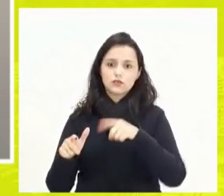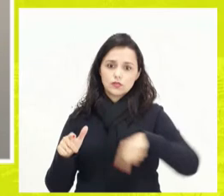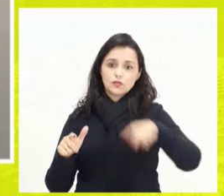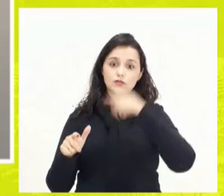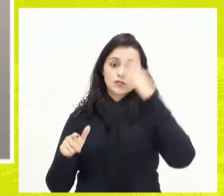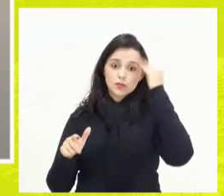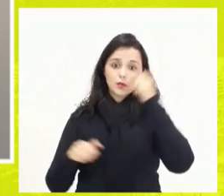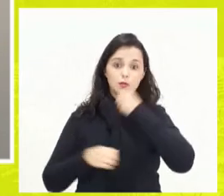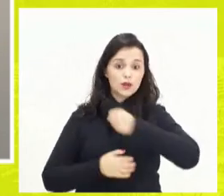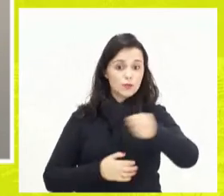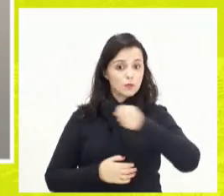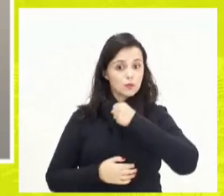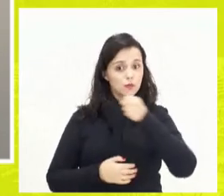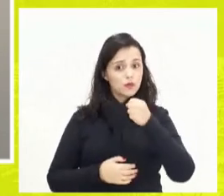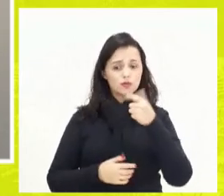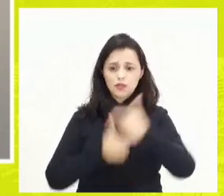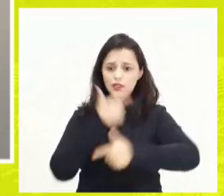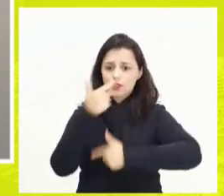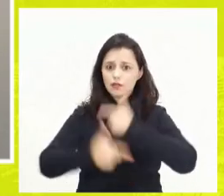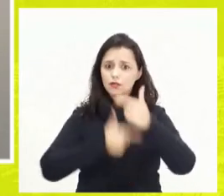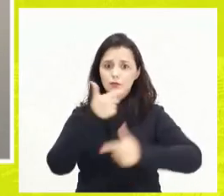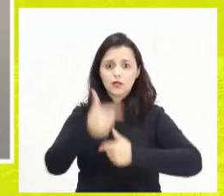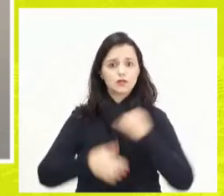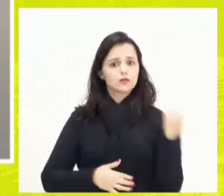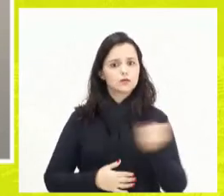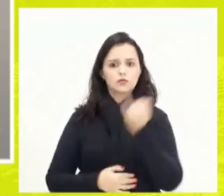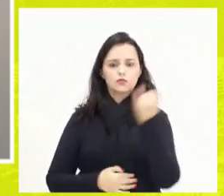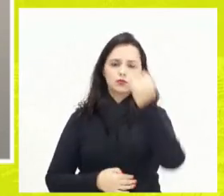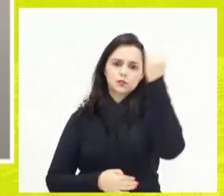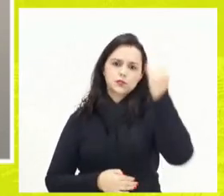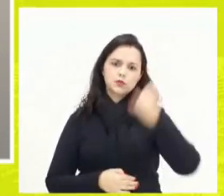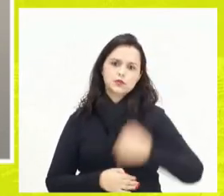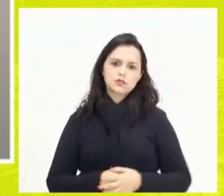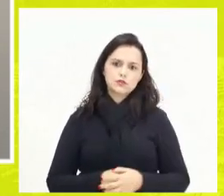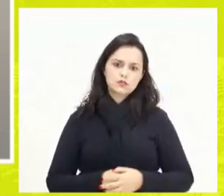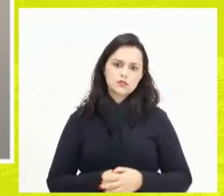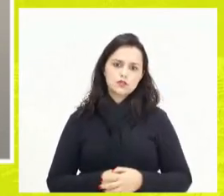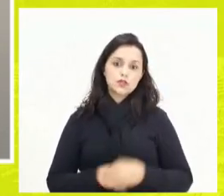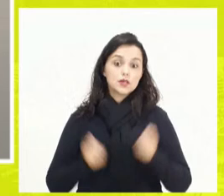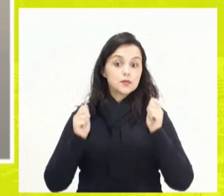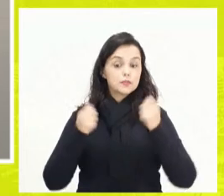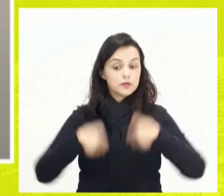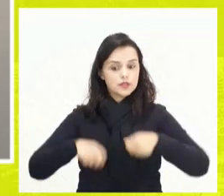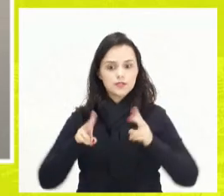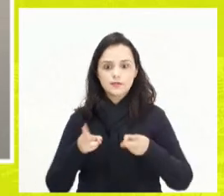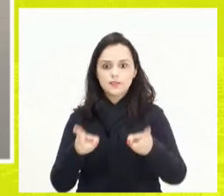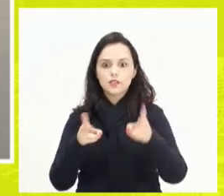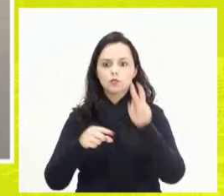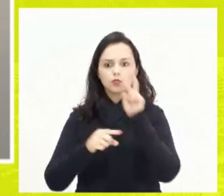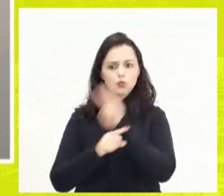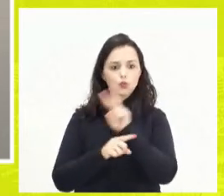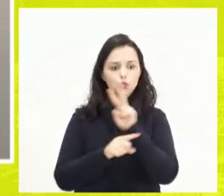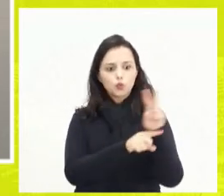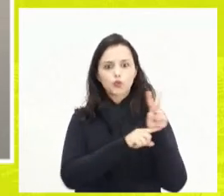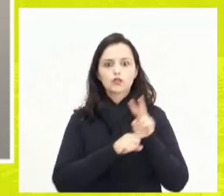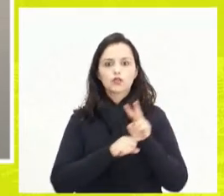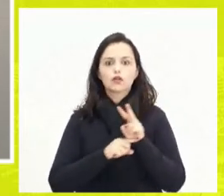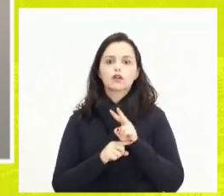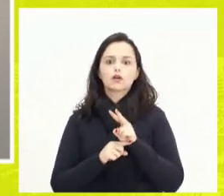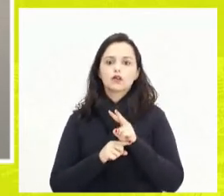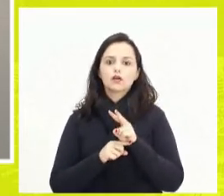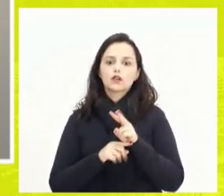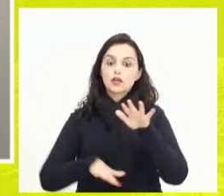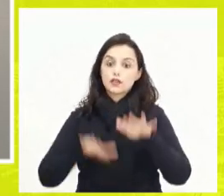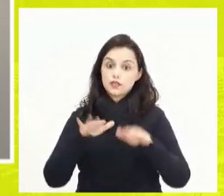there but we shouldn't let them let them alone we have to be careful as we do our